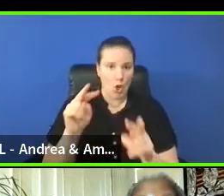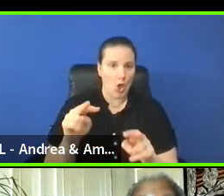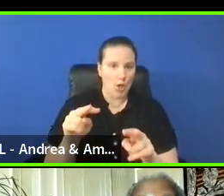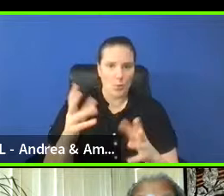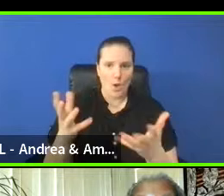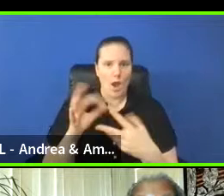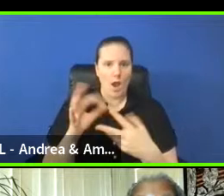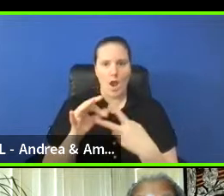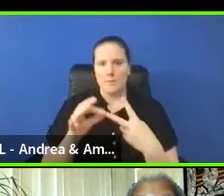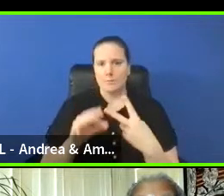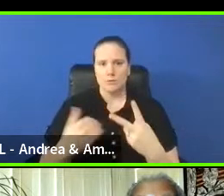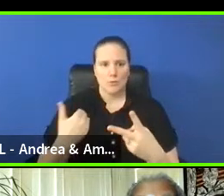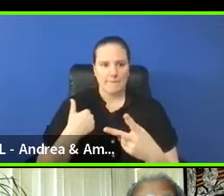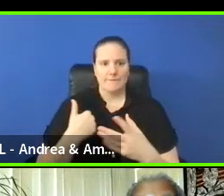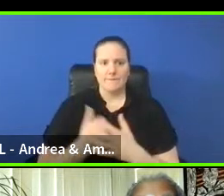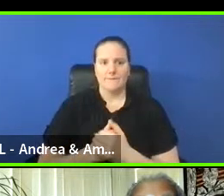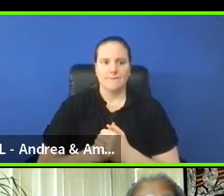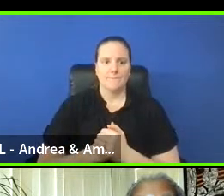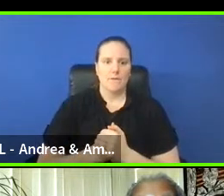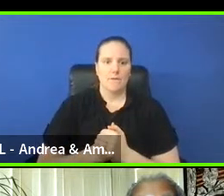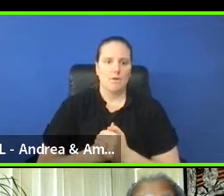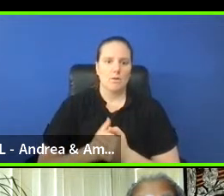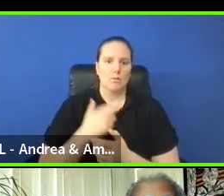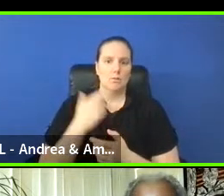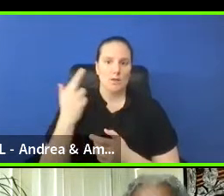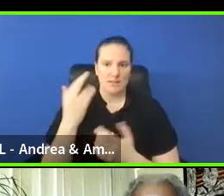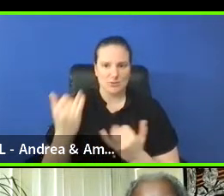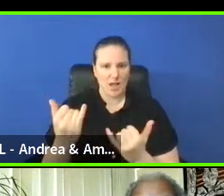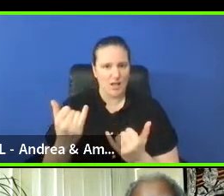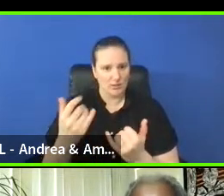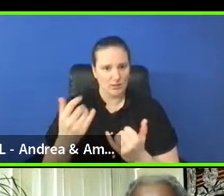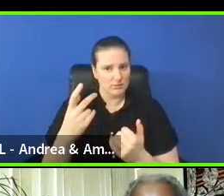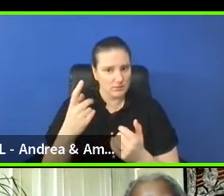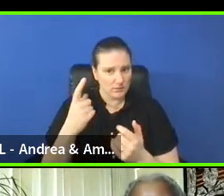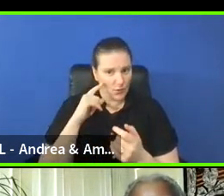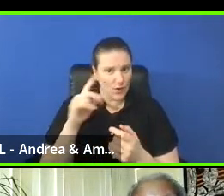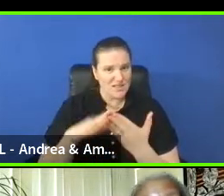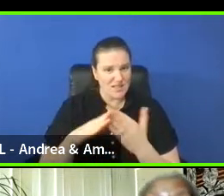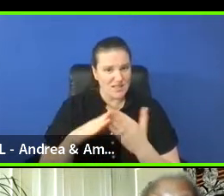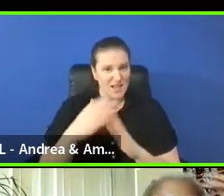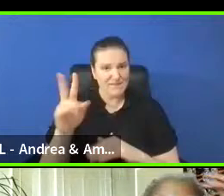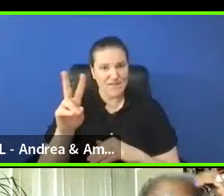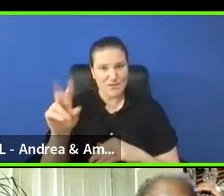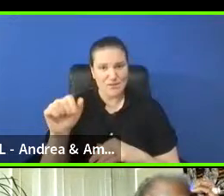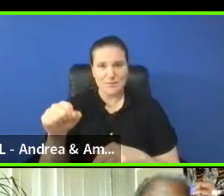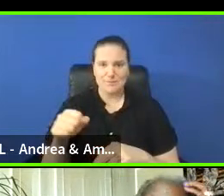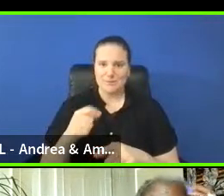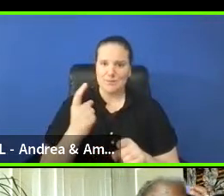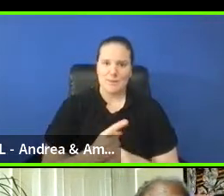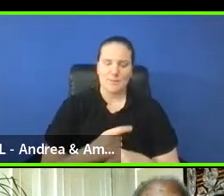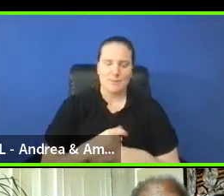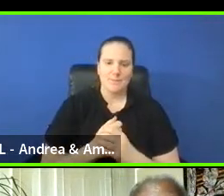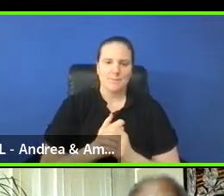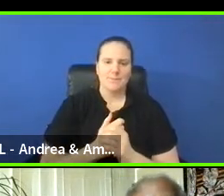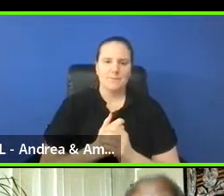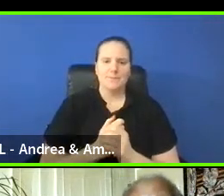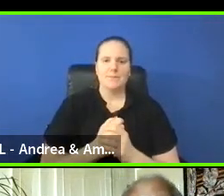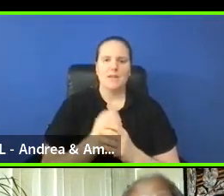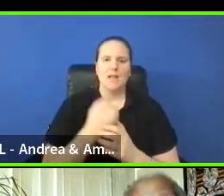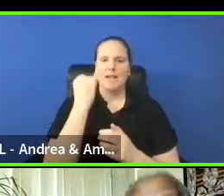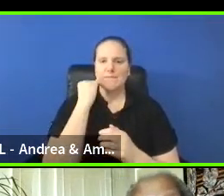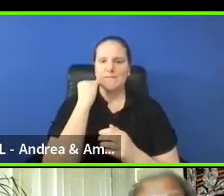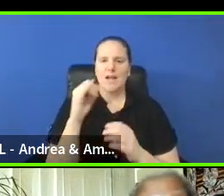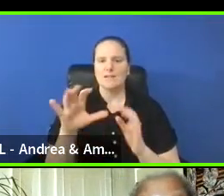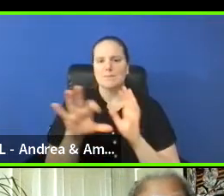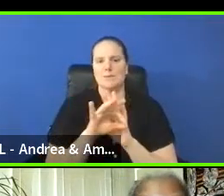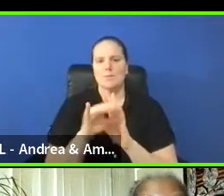options are realistic for the city of Vancouver. So thank you. You bet. You bet. If I could add one more suggestion,